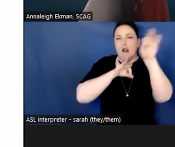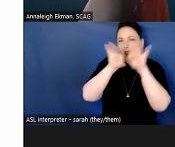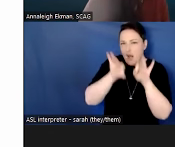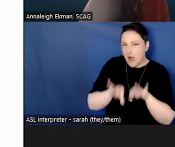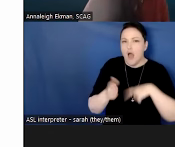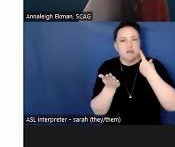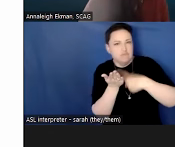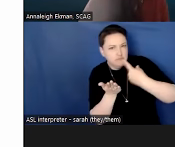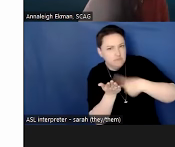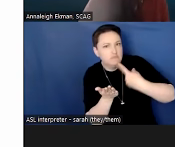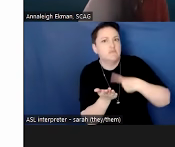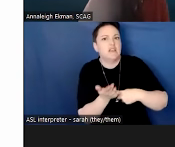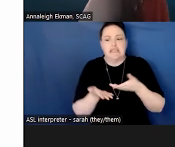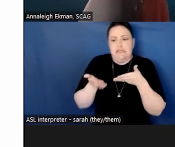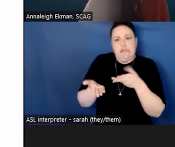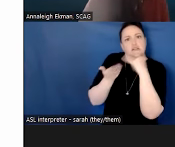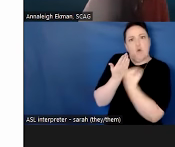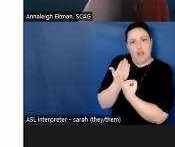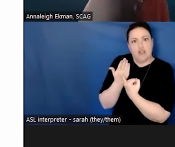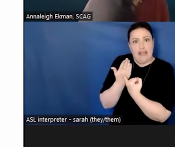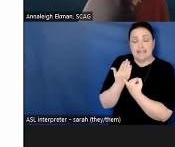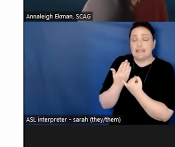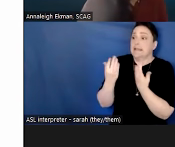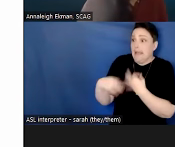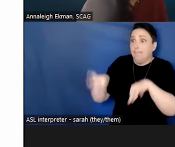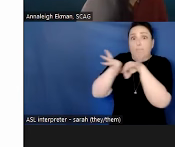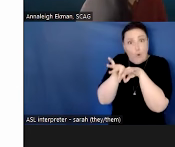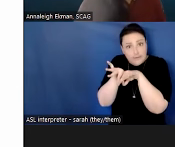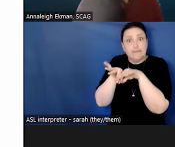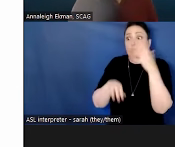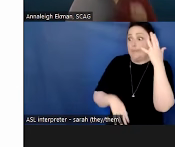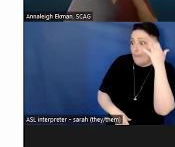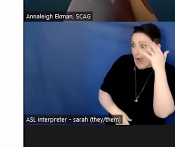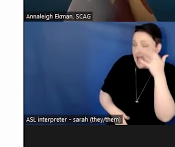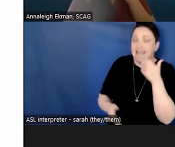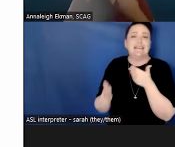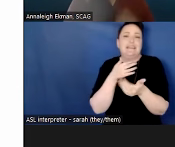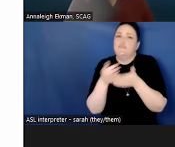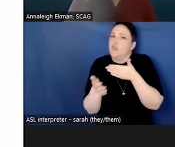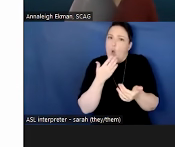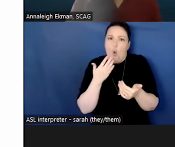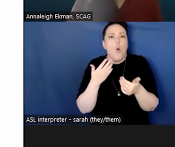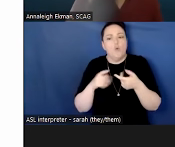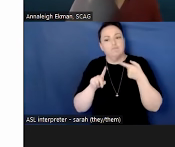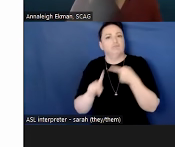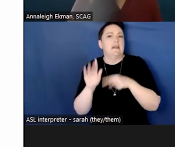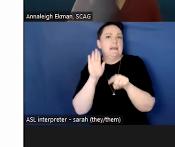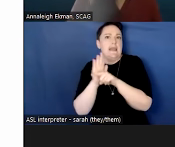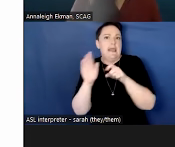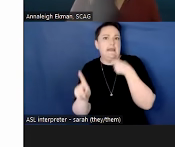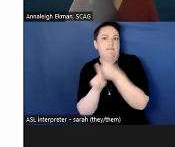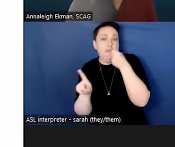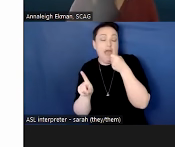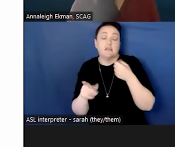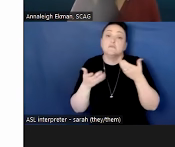the project's significant adverse impact in light of the project potential benefits. For example, job